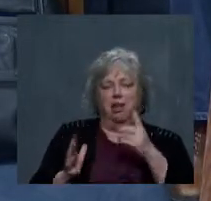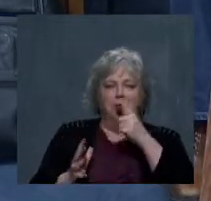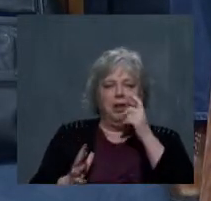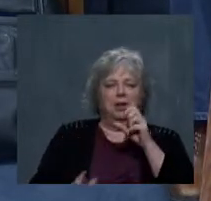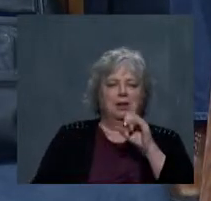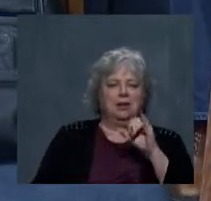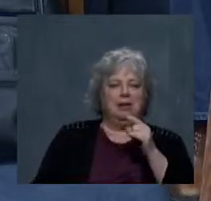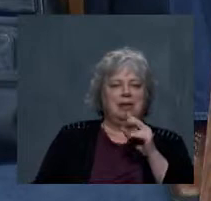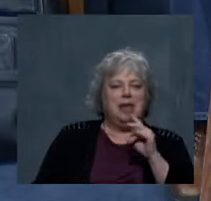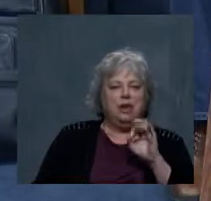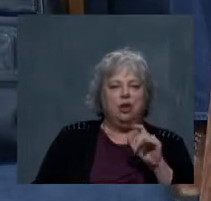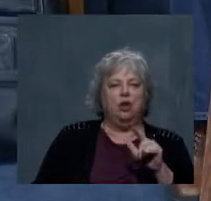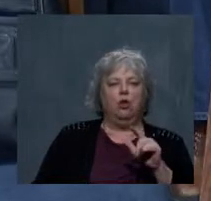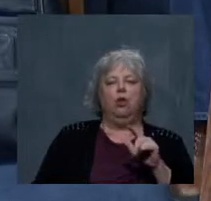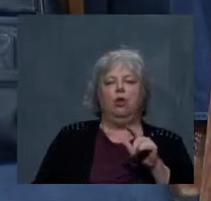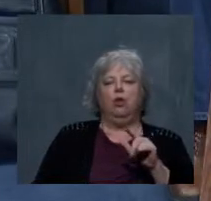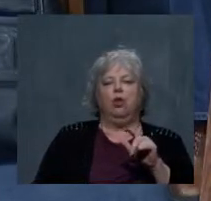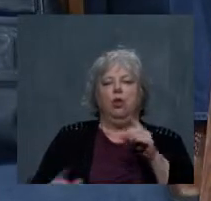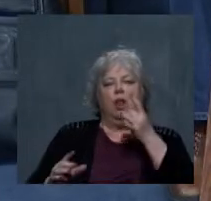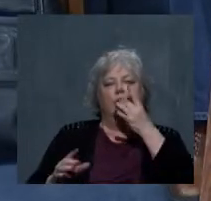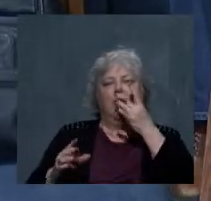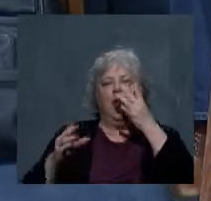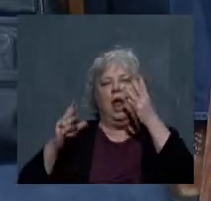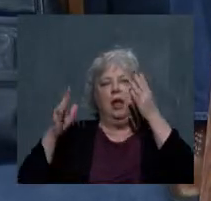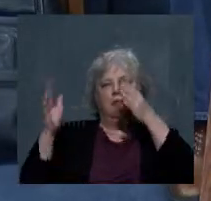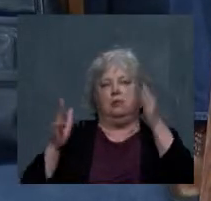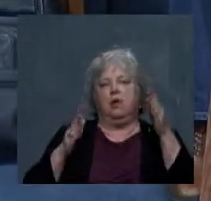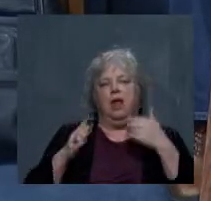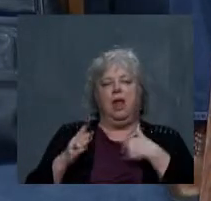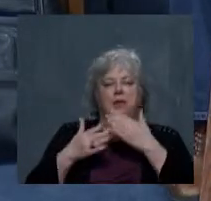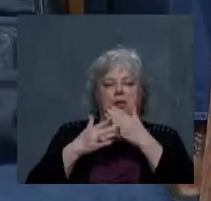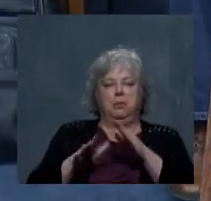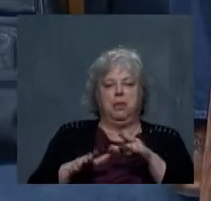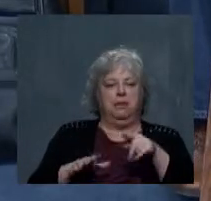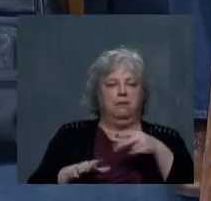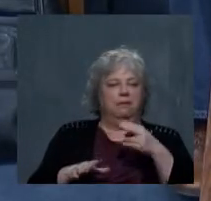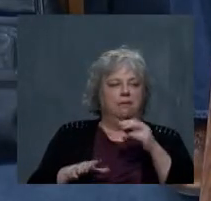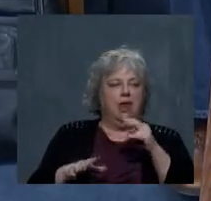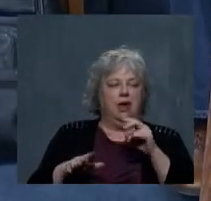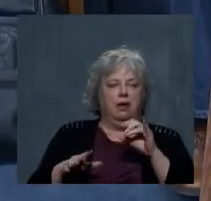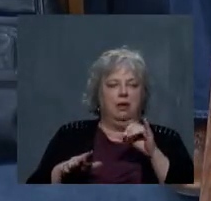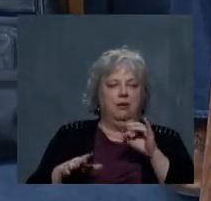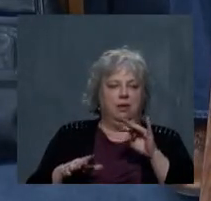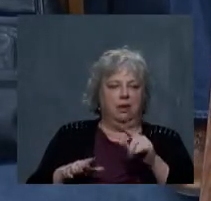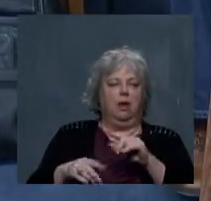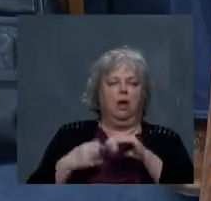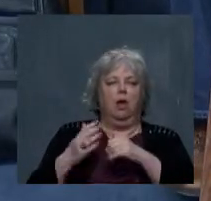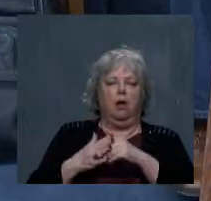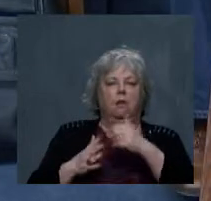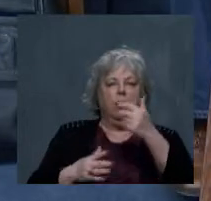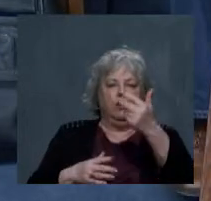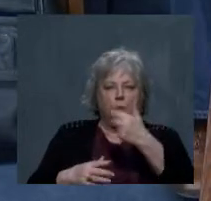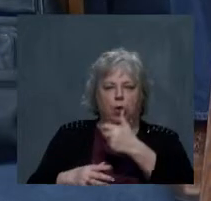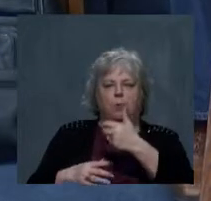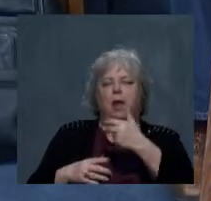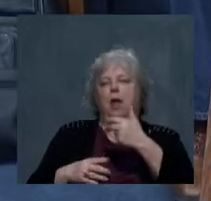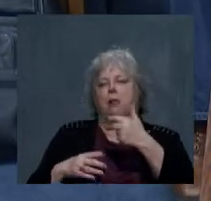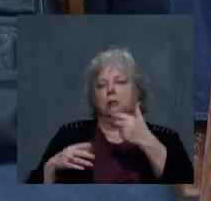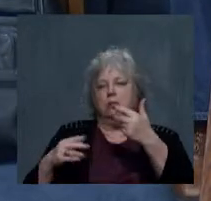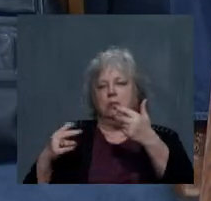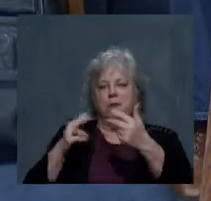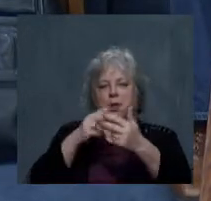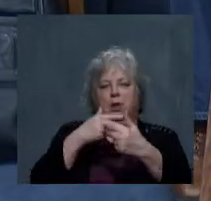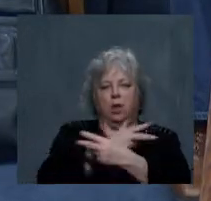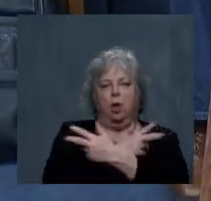signal phasing that the city has. They have split phasing there where all of the northbound goes at one time, it stops, all of the southbound goes